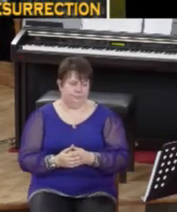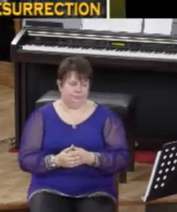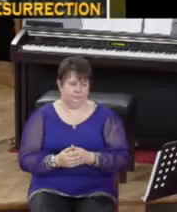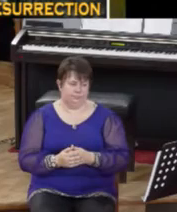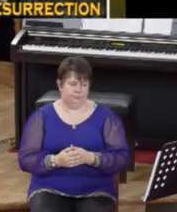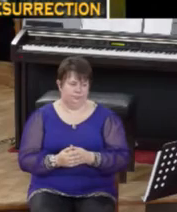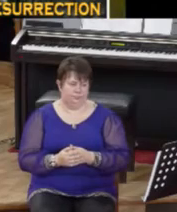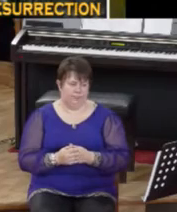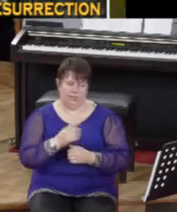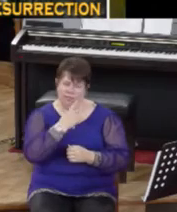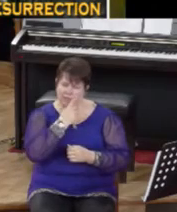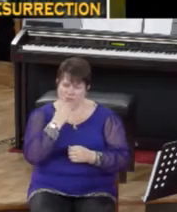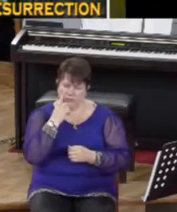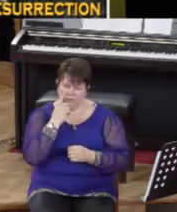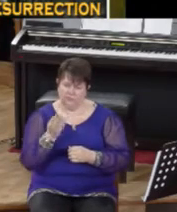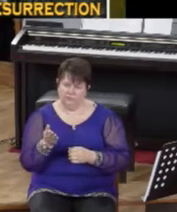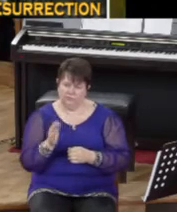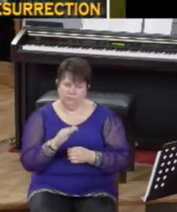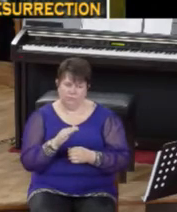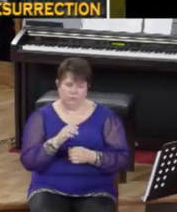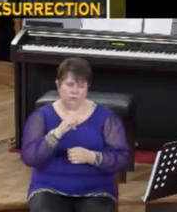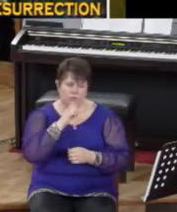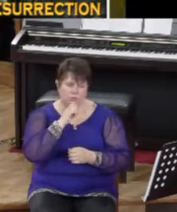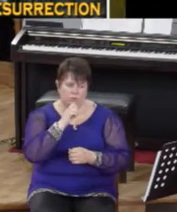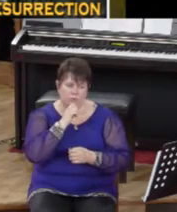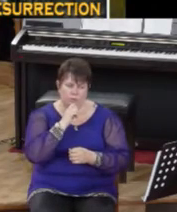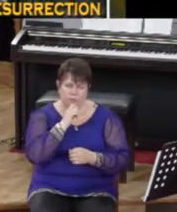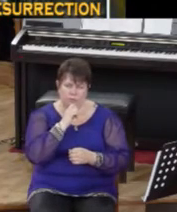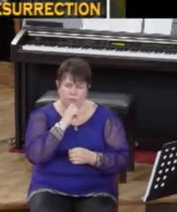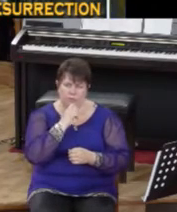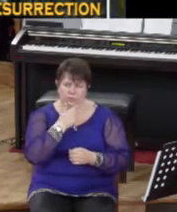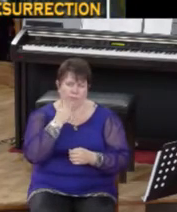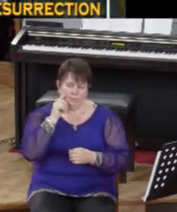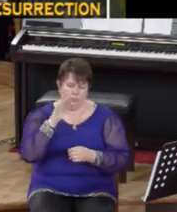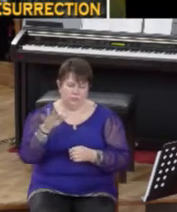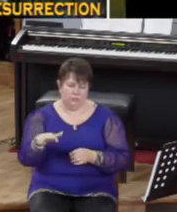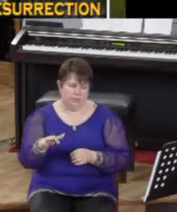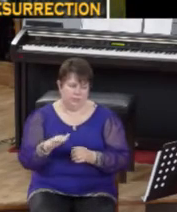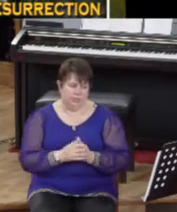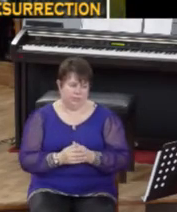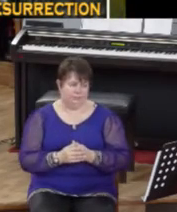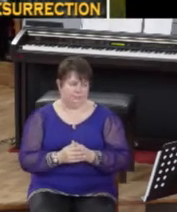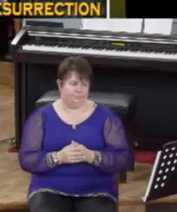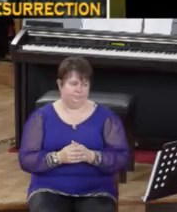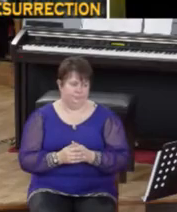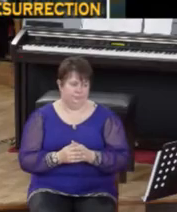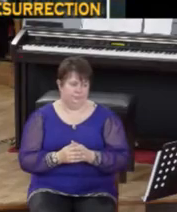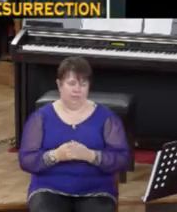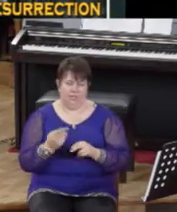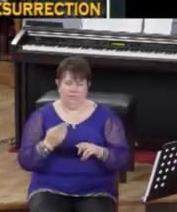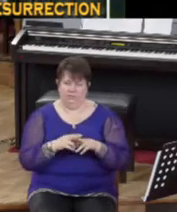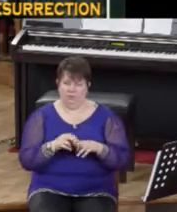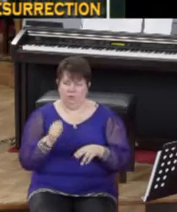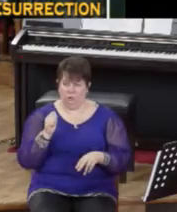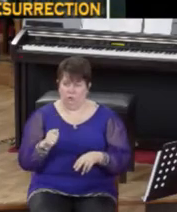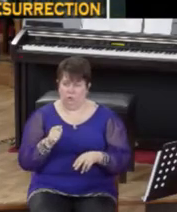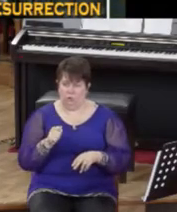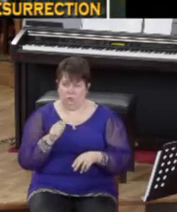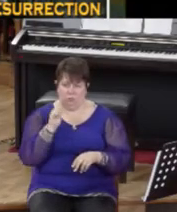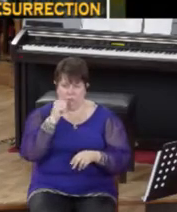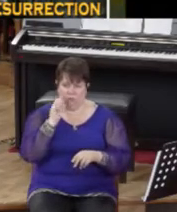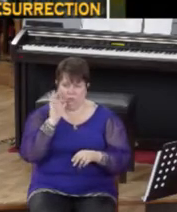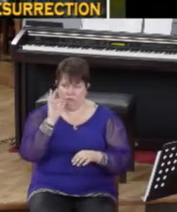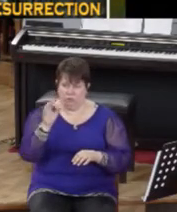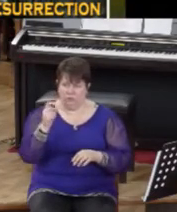Well, the evidence comes largely in the form of eyewitness accounts. If he were in a court of law, he calls to